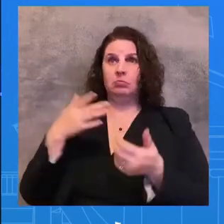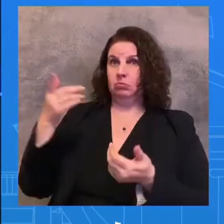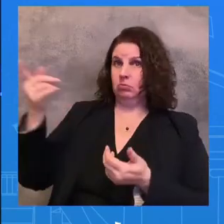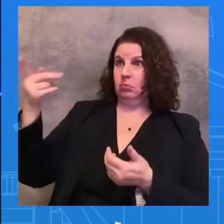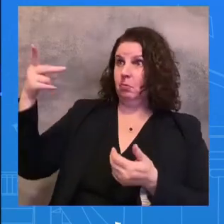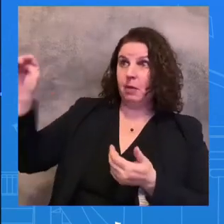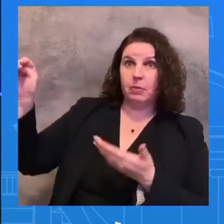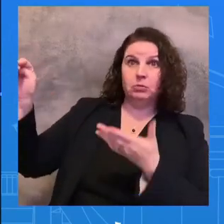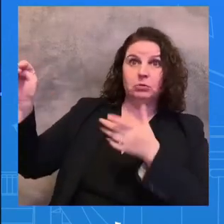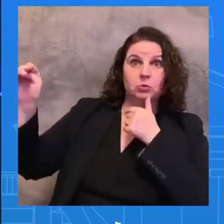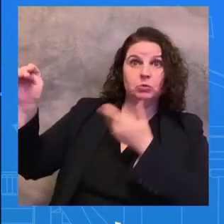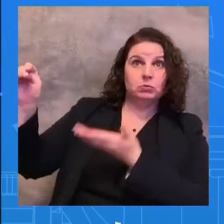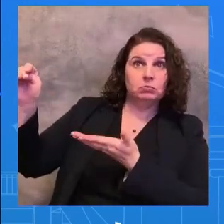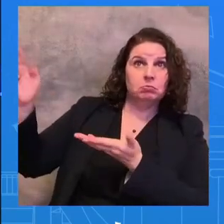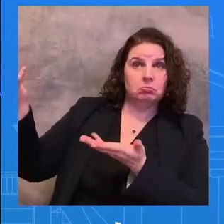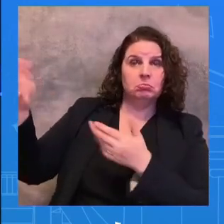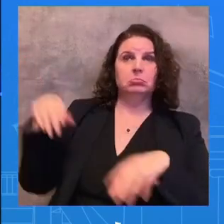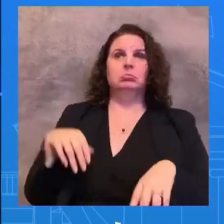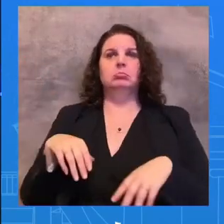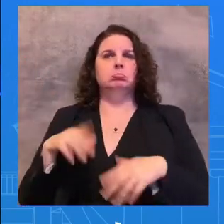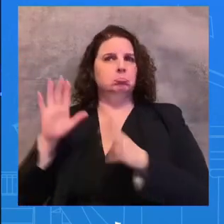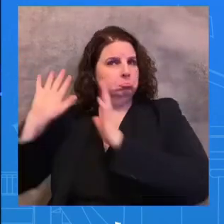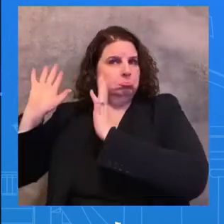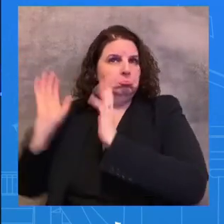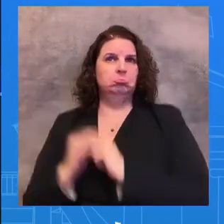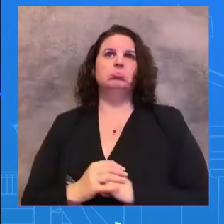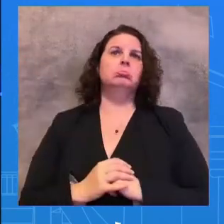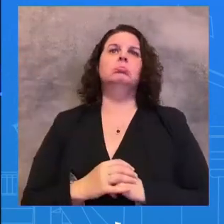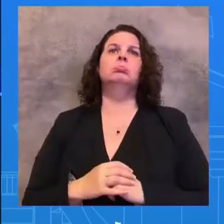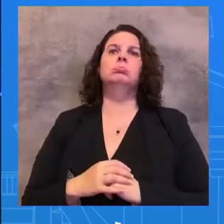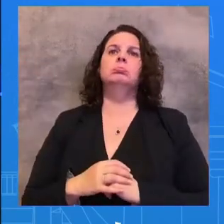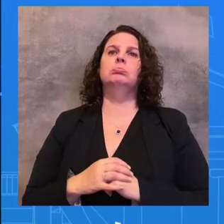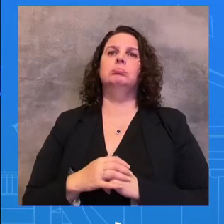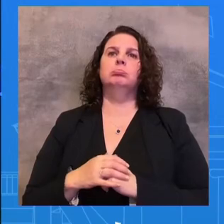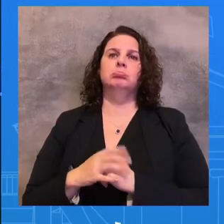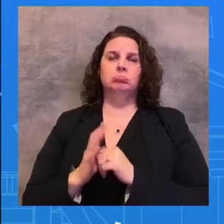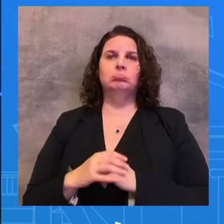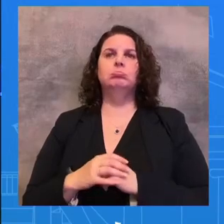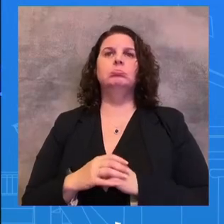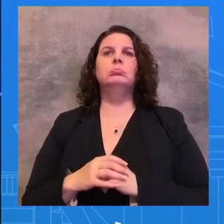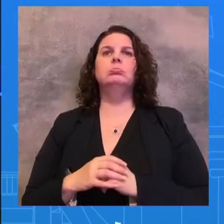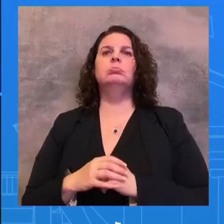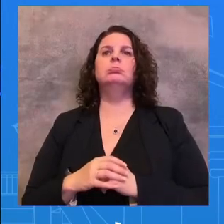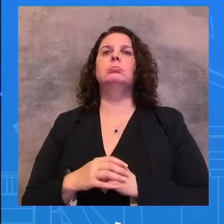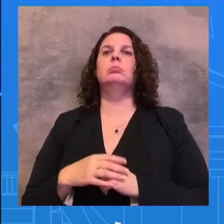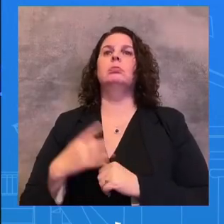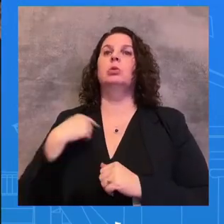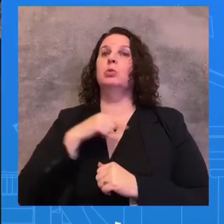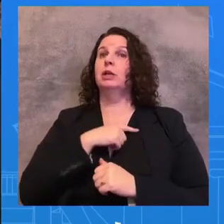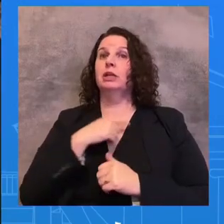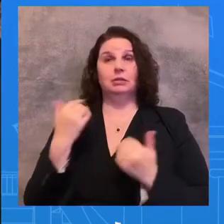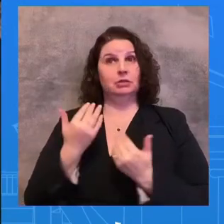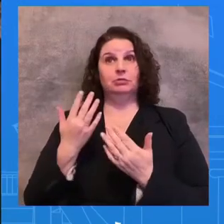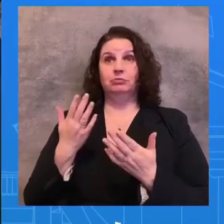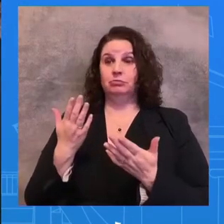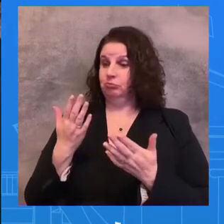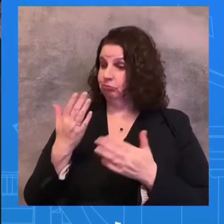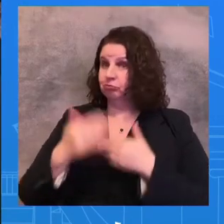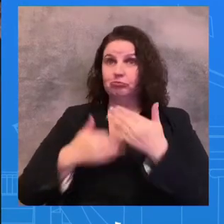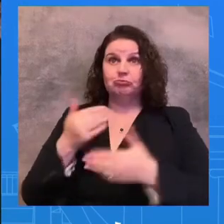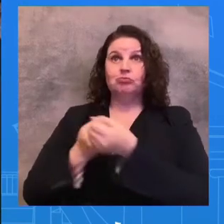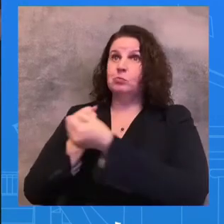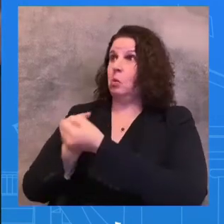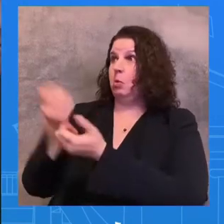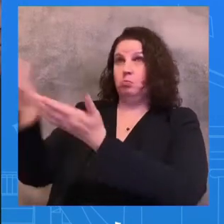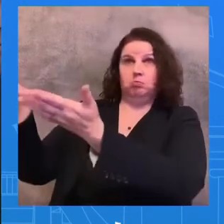we wish them luck in the conduct of their election, and we'll be here as the United States standing with the UK through it all. Is the President going to meet with the Prime Minister at the